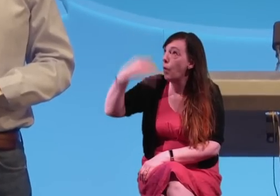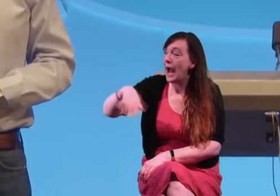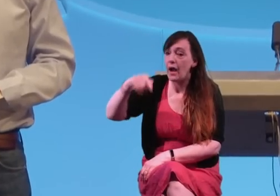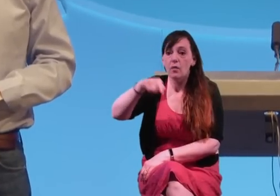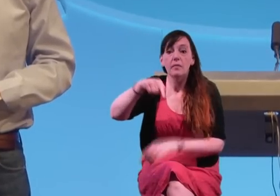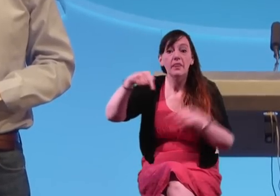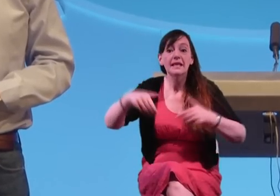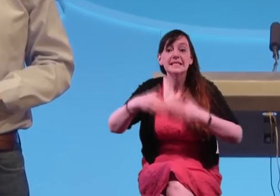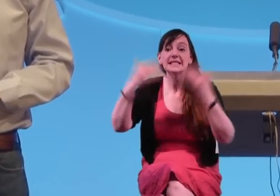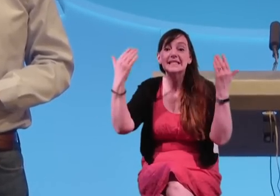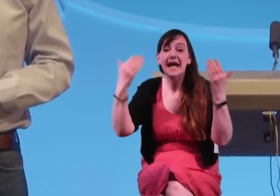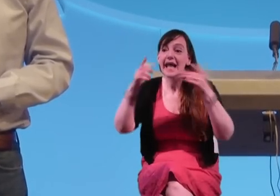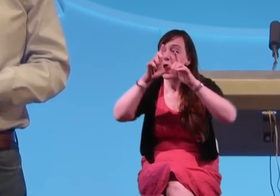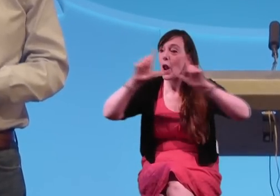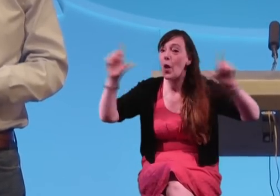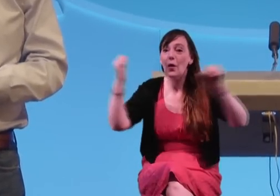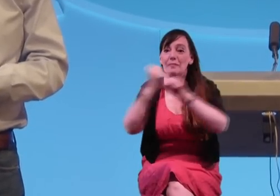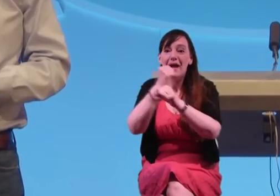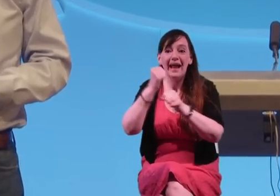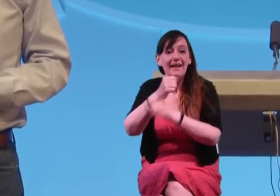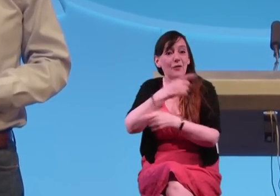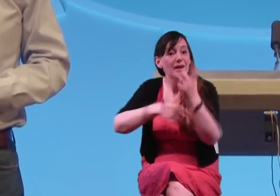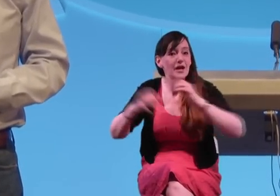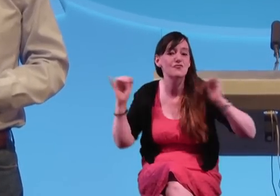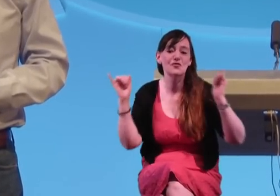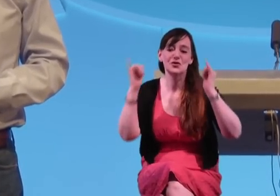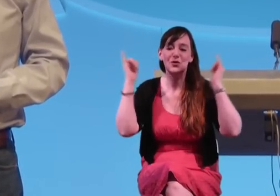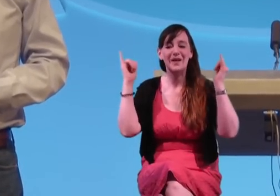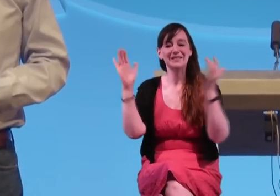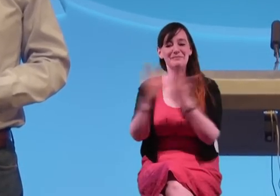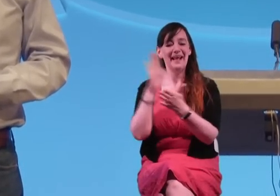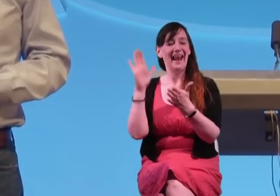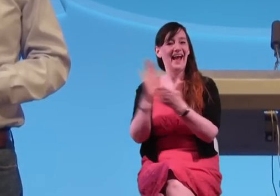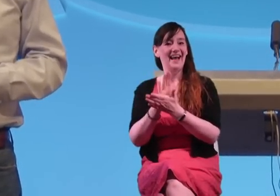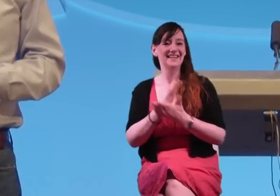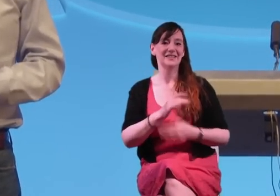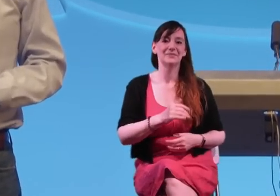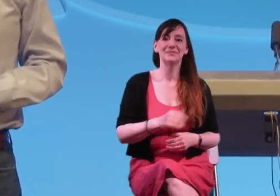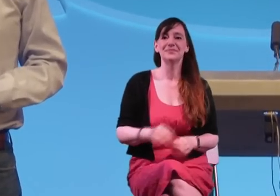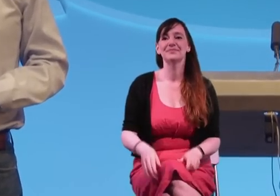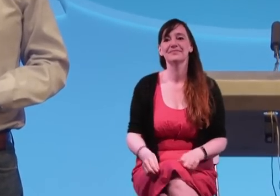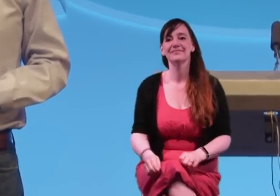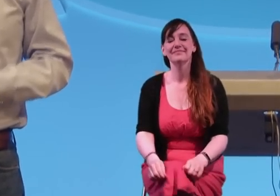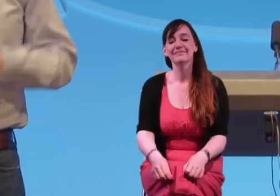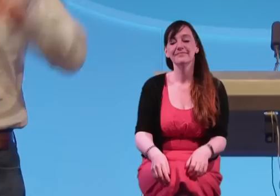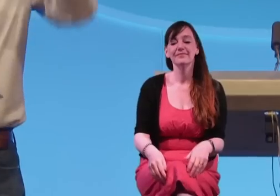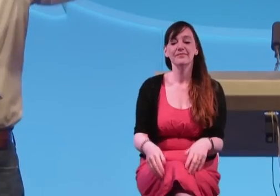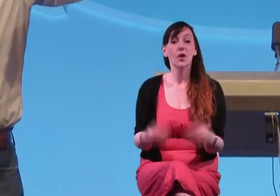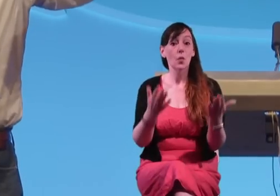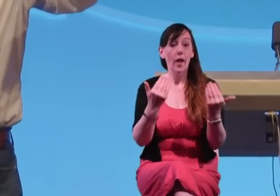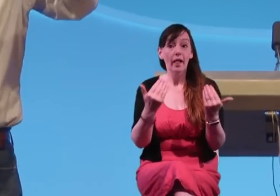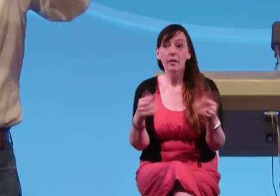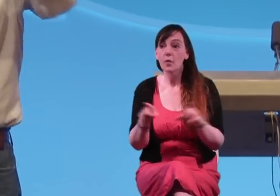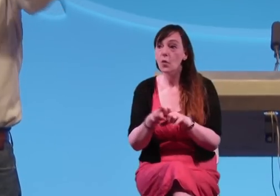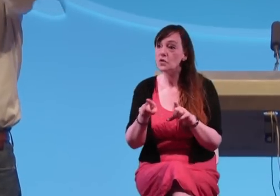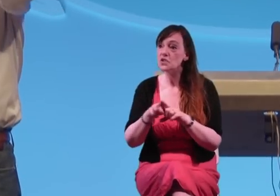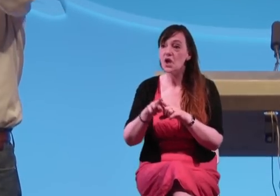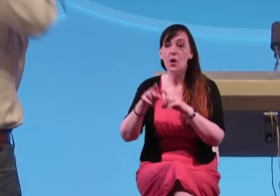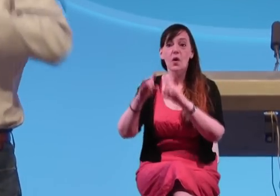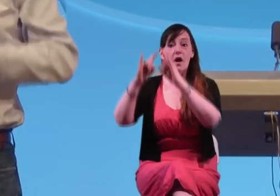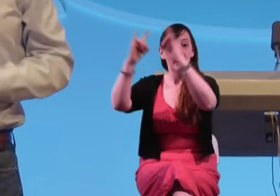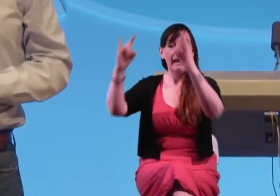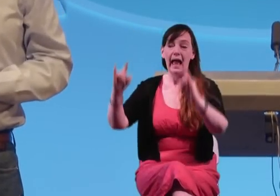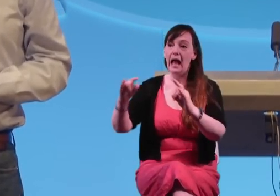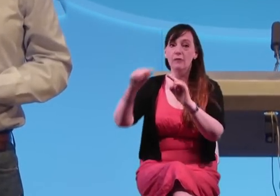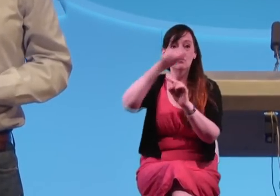Lord has made. Let's rejoice and be glad in it. Welcome also to those of you who are on the relay in the different